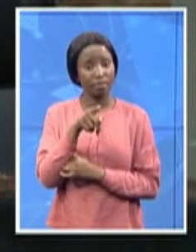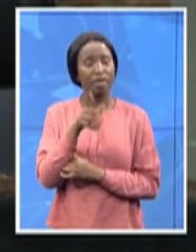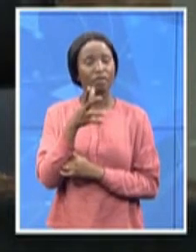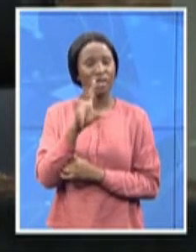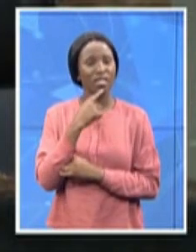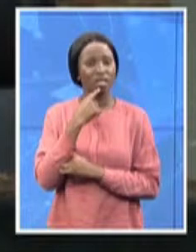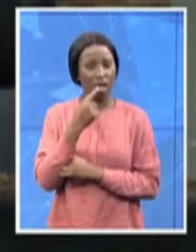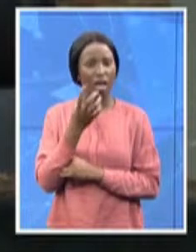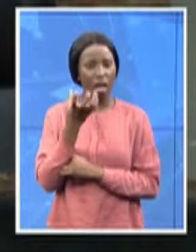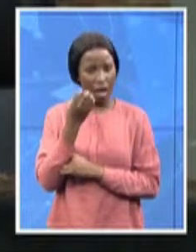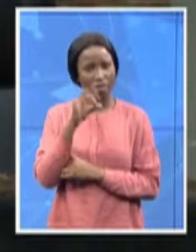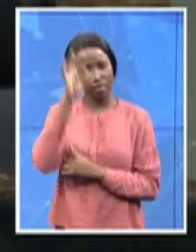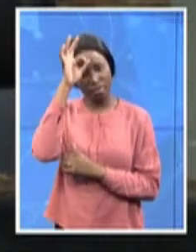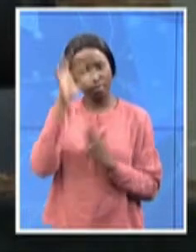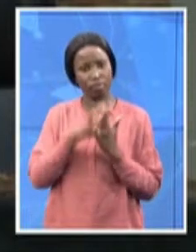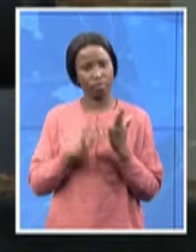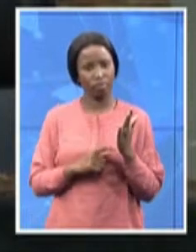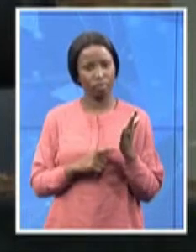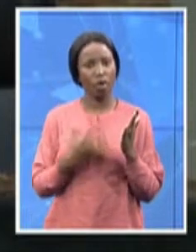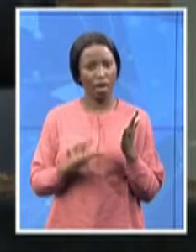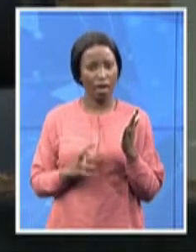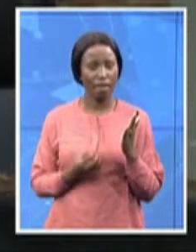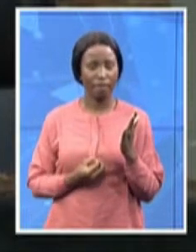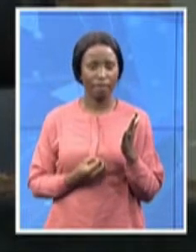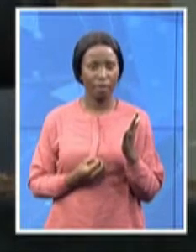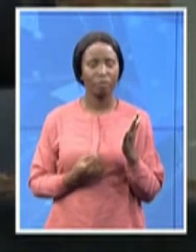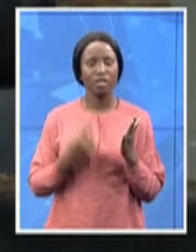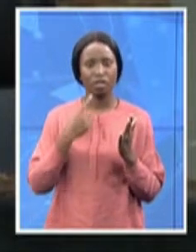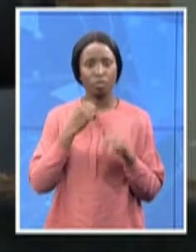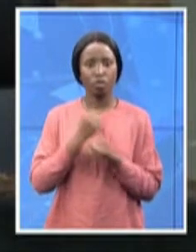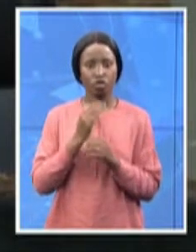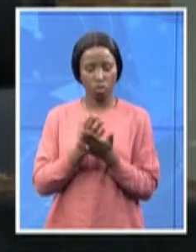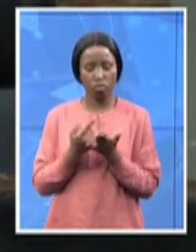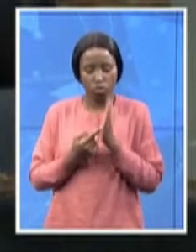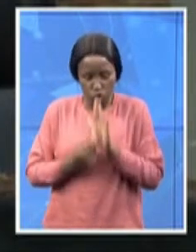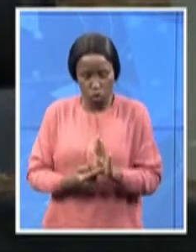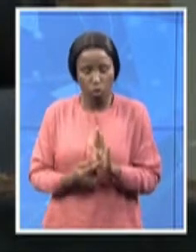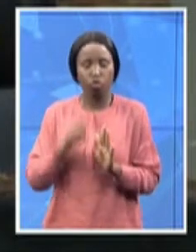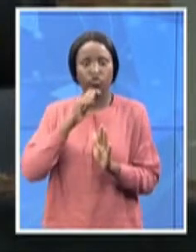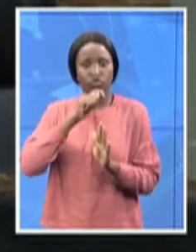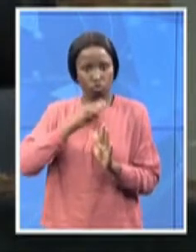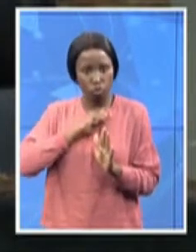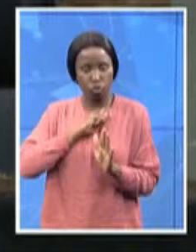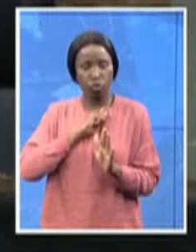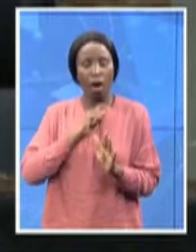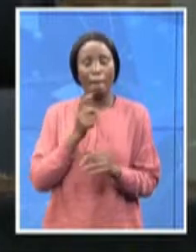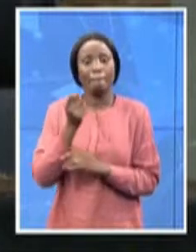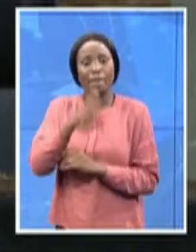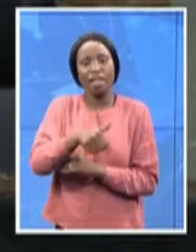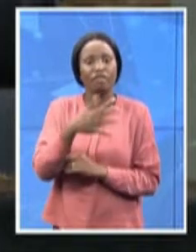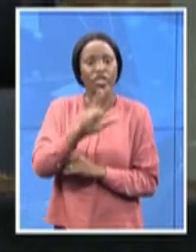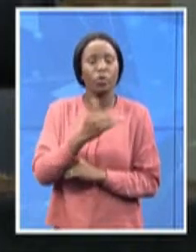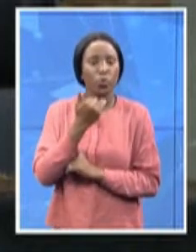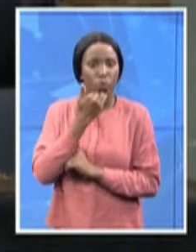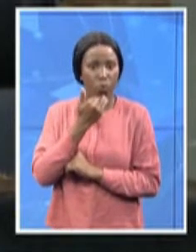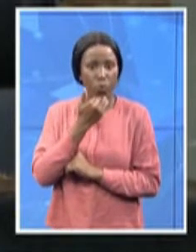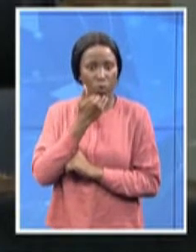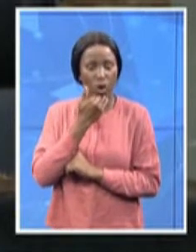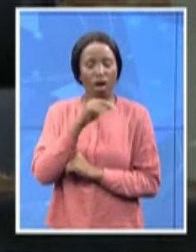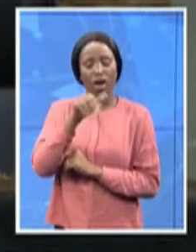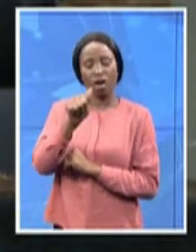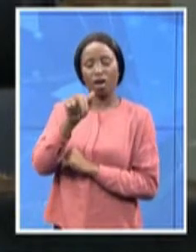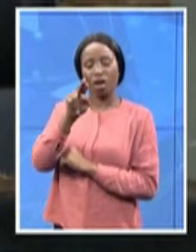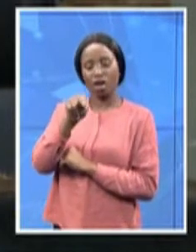that the payment was for Mr. Andile Ramaphosa, the President's son. Mr. Fenter confirmed that he effected